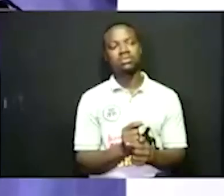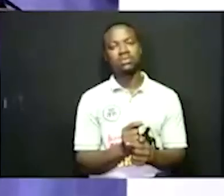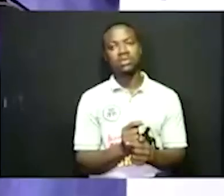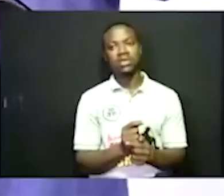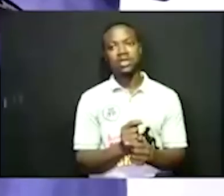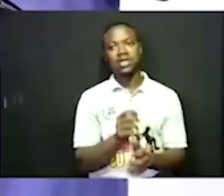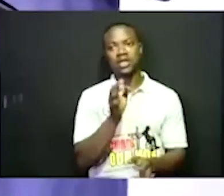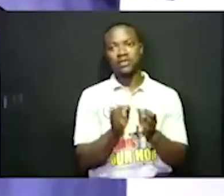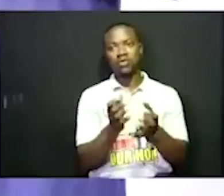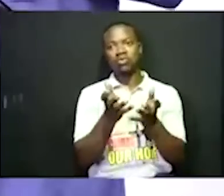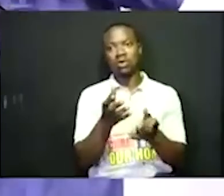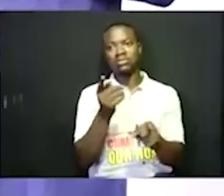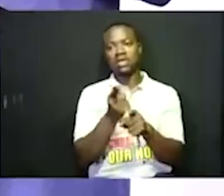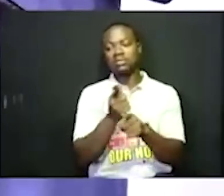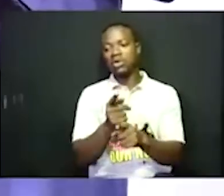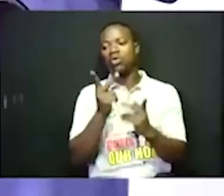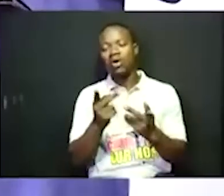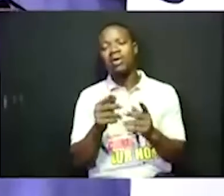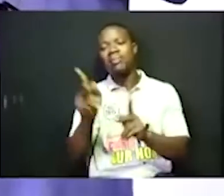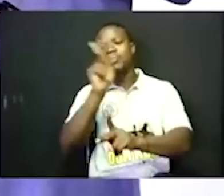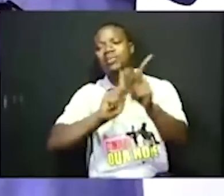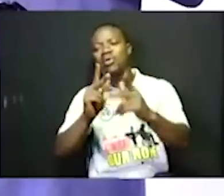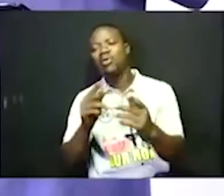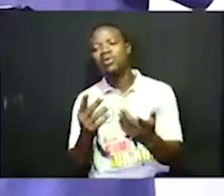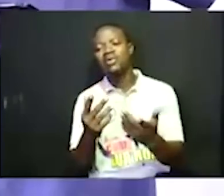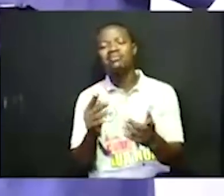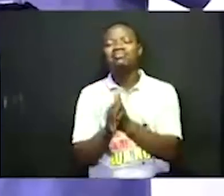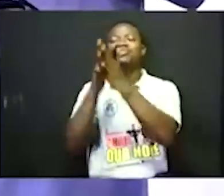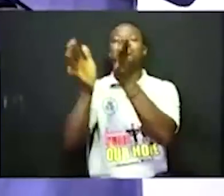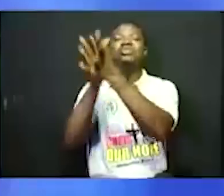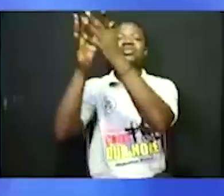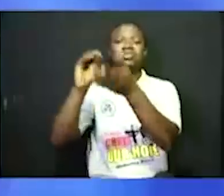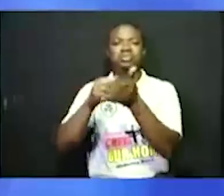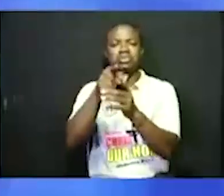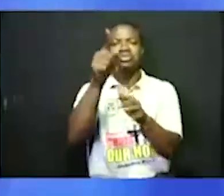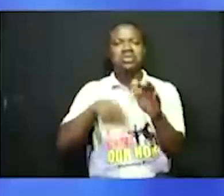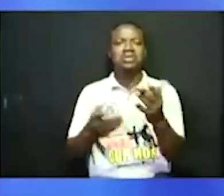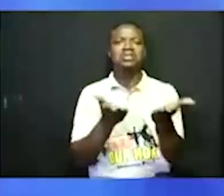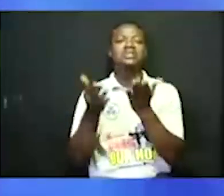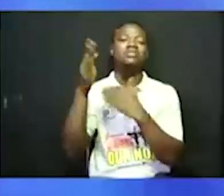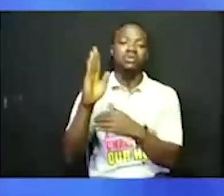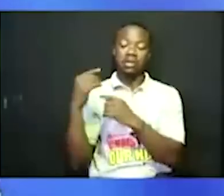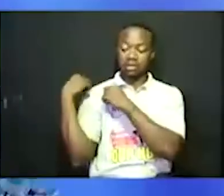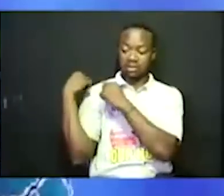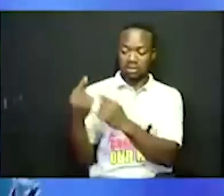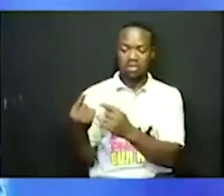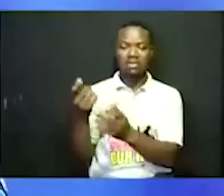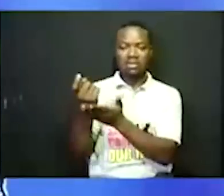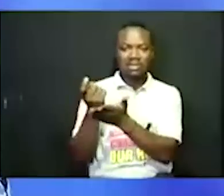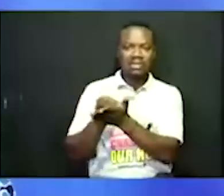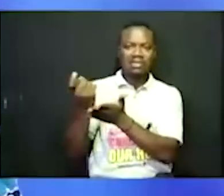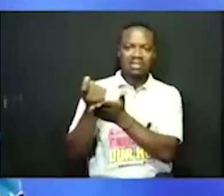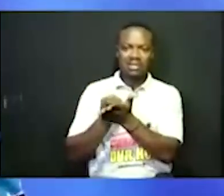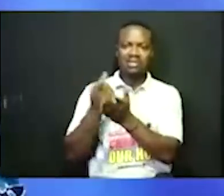of God. So that is what we have been discussing for the past weeks. And the fact